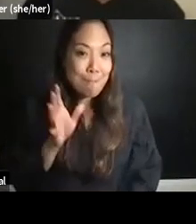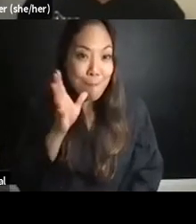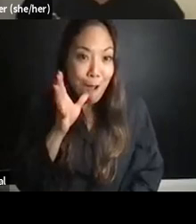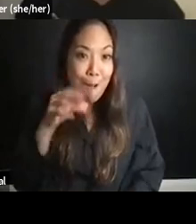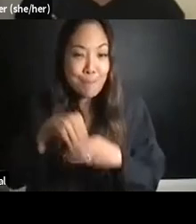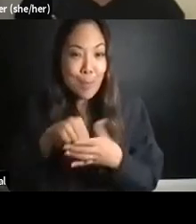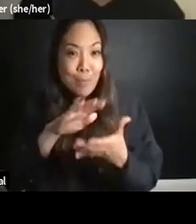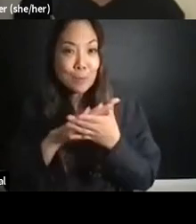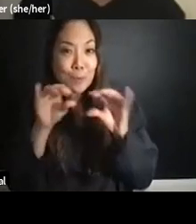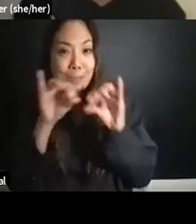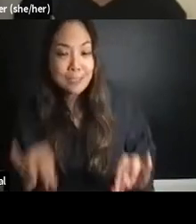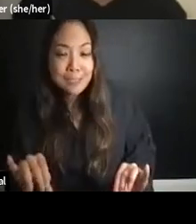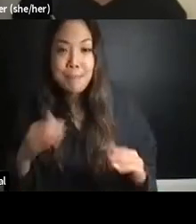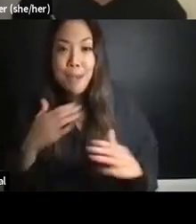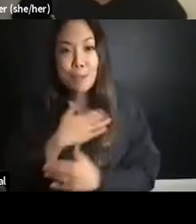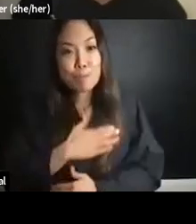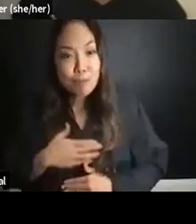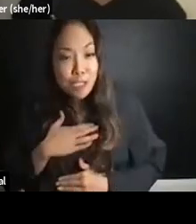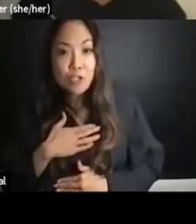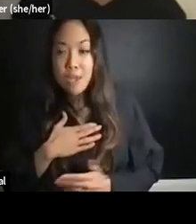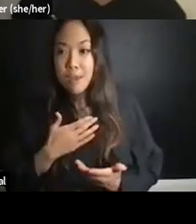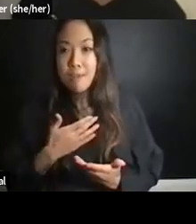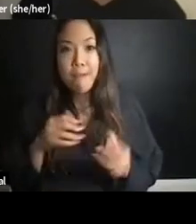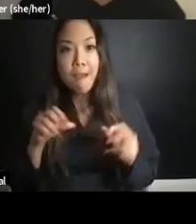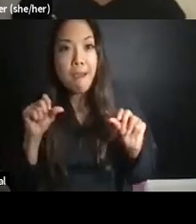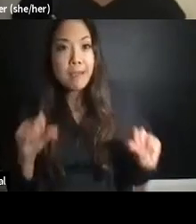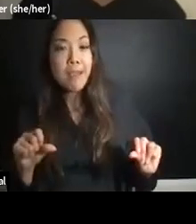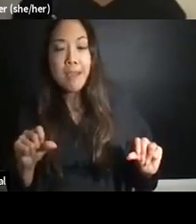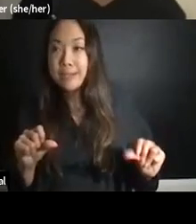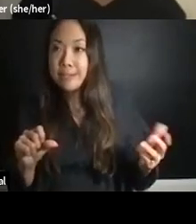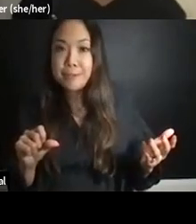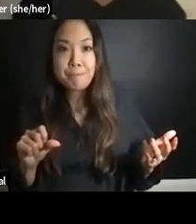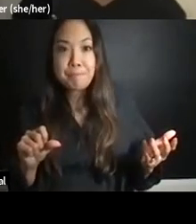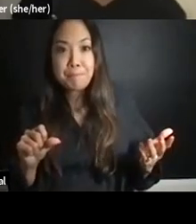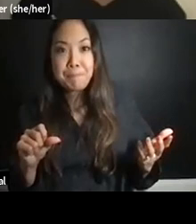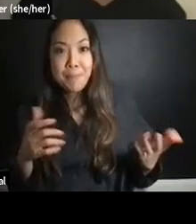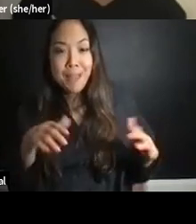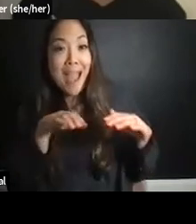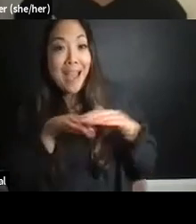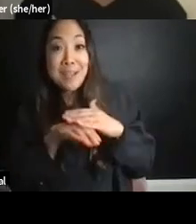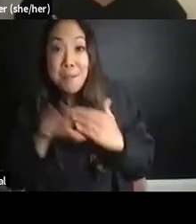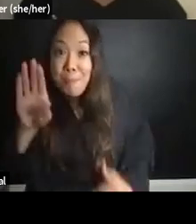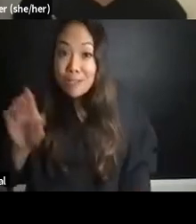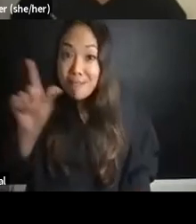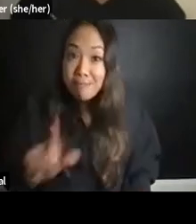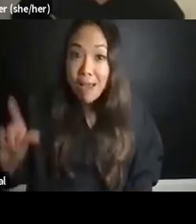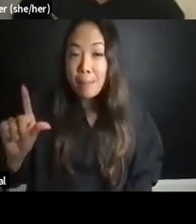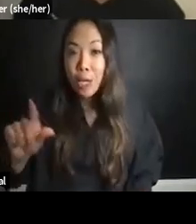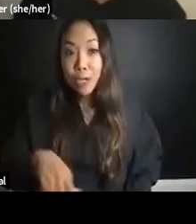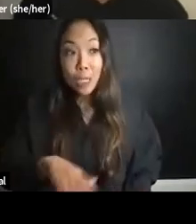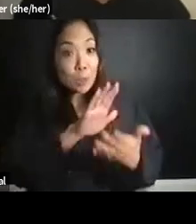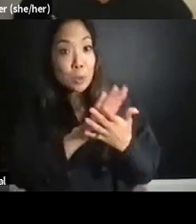appreciate just having access to um i mean in boston the libraries and for the schools that do